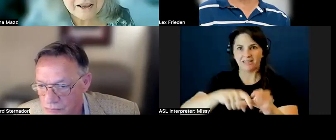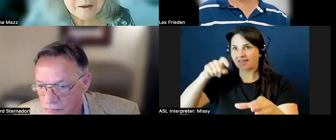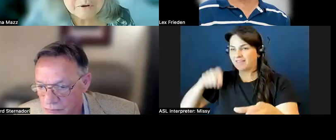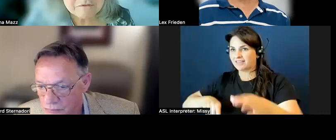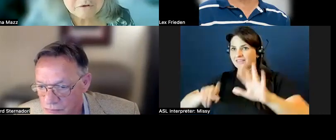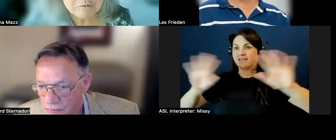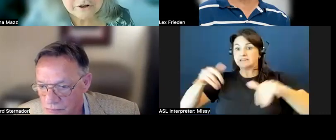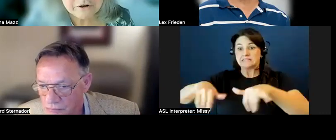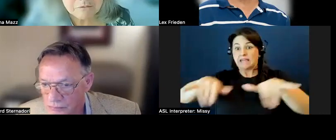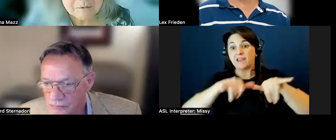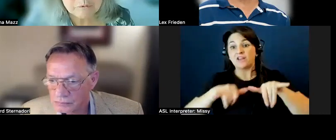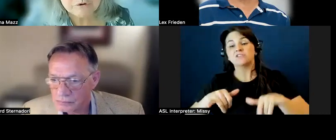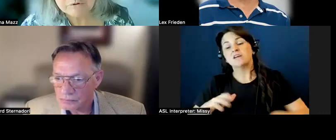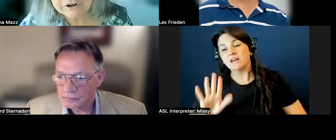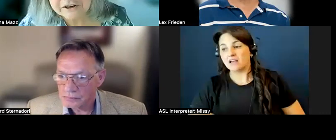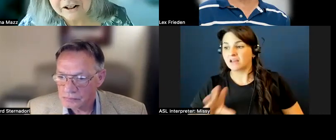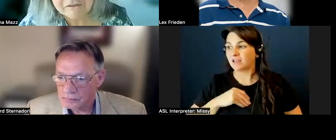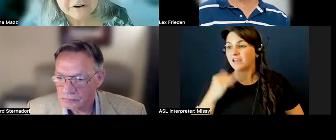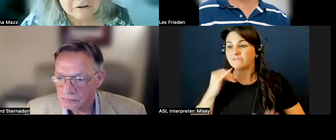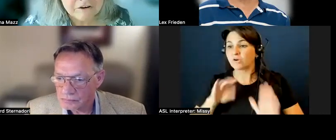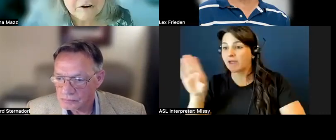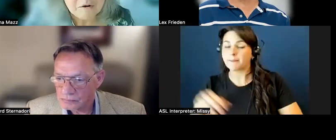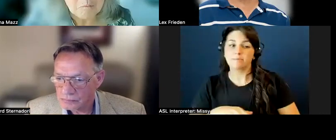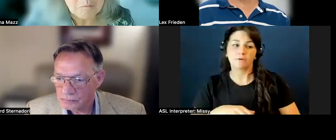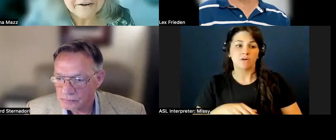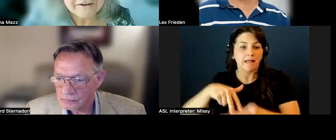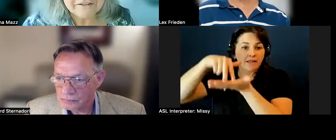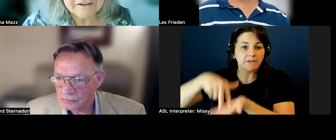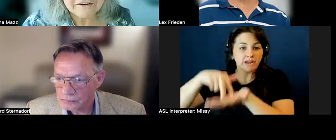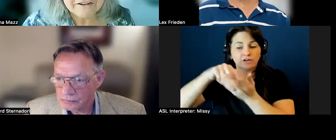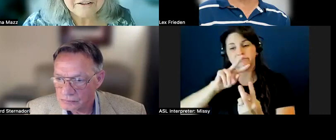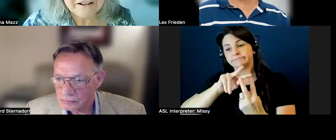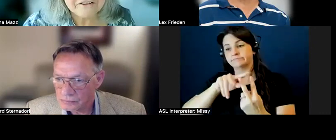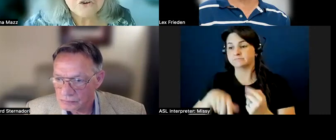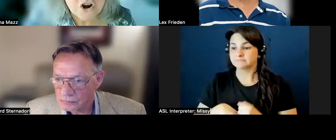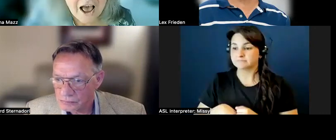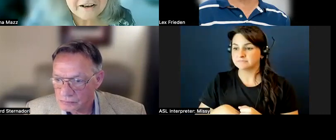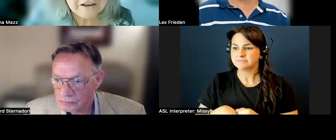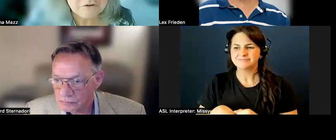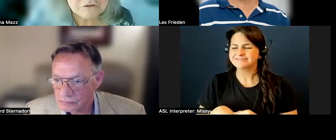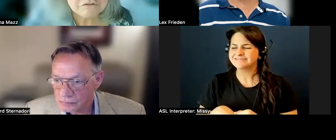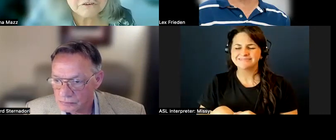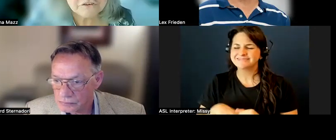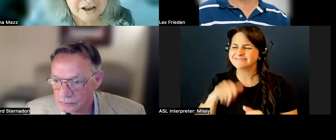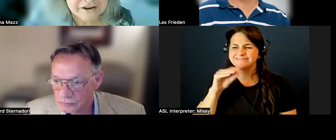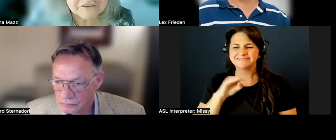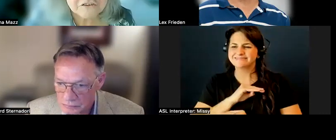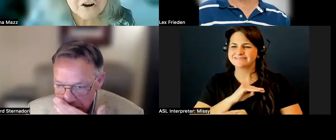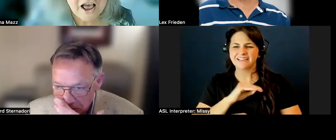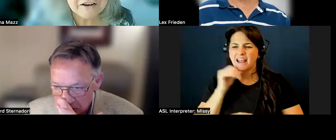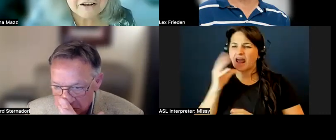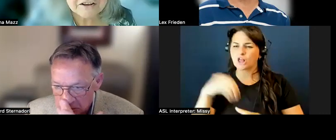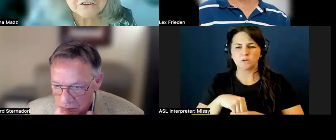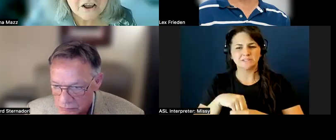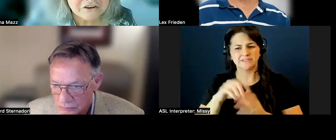Yes, the standards will be happy if you put in a ramp or you put in an elevator, but that's not inclusive design.